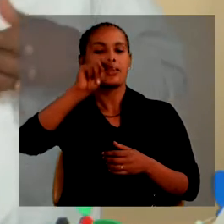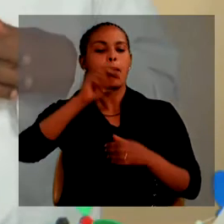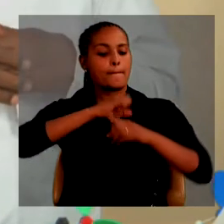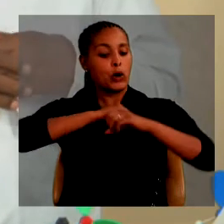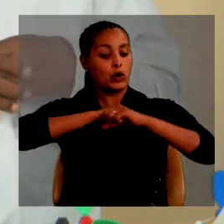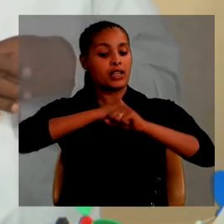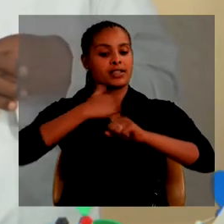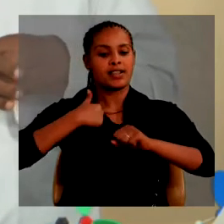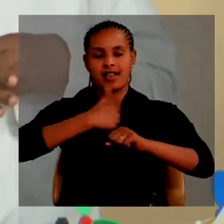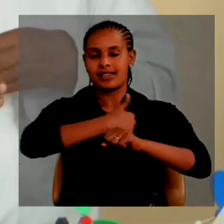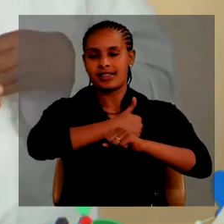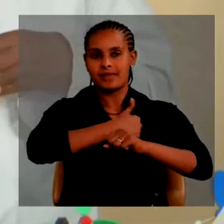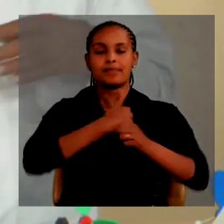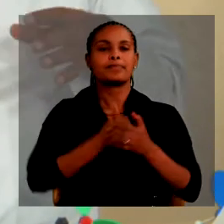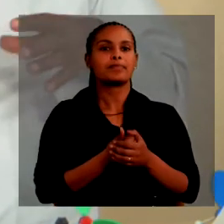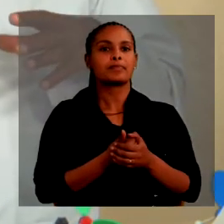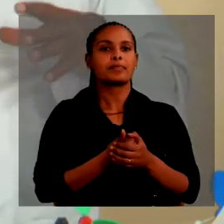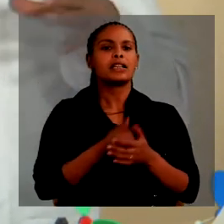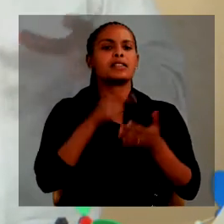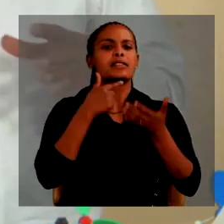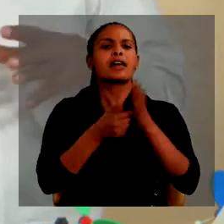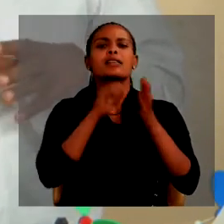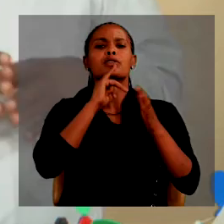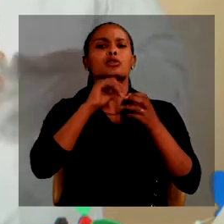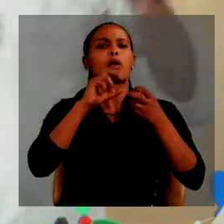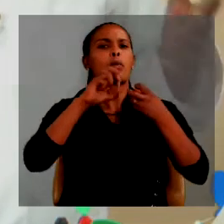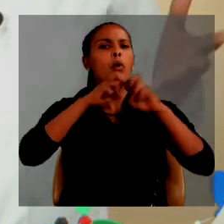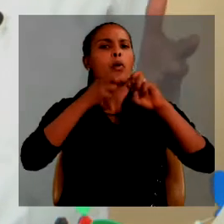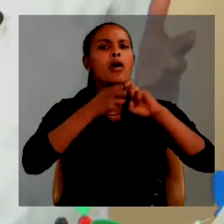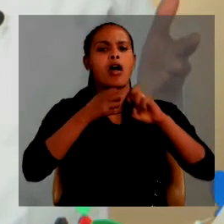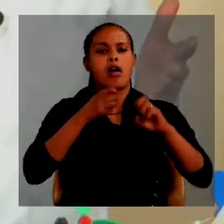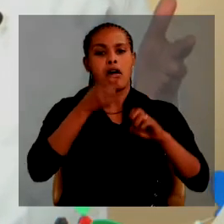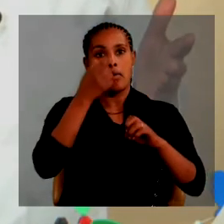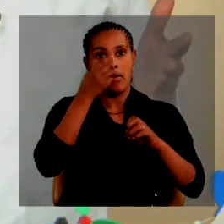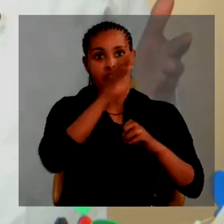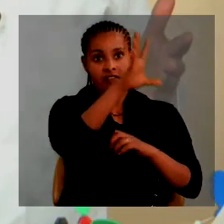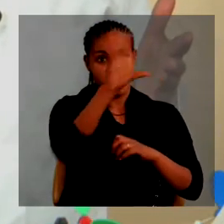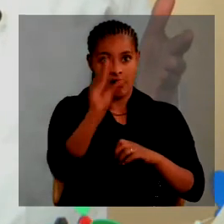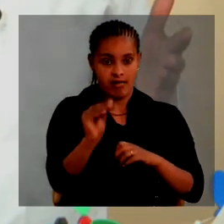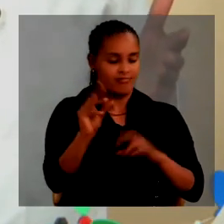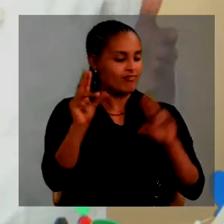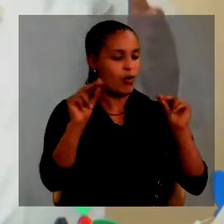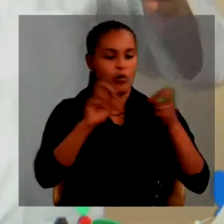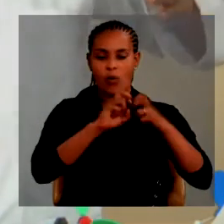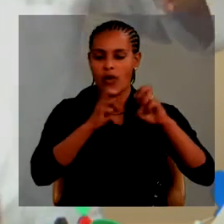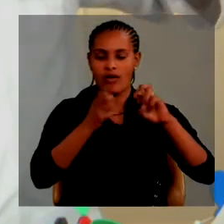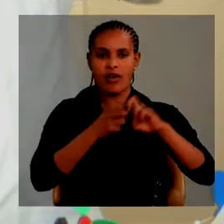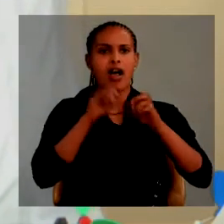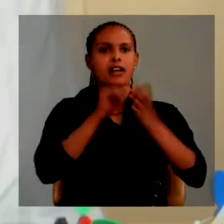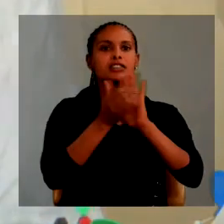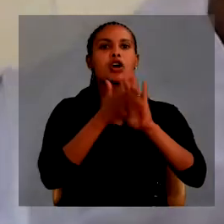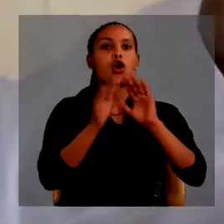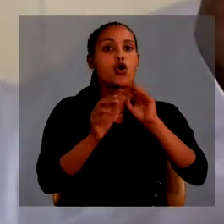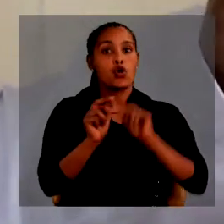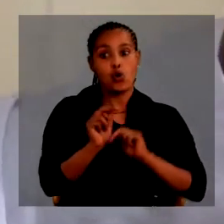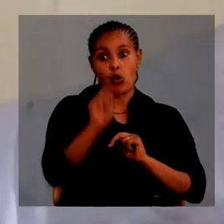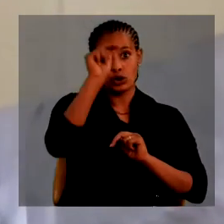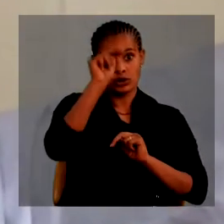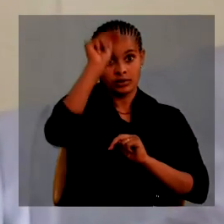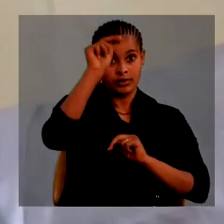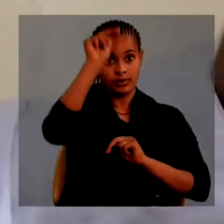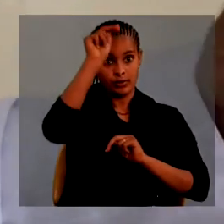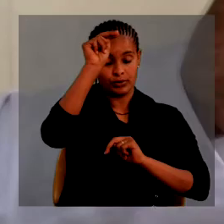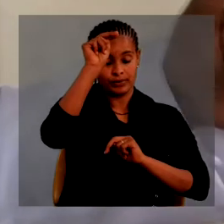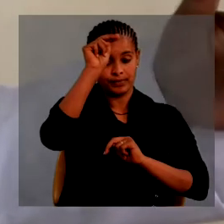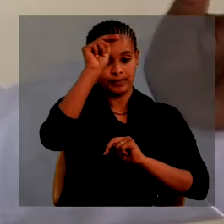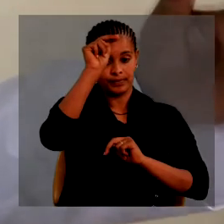protects us. That is not a problem for Africa. As you go north,